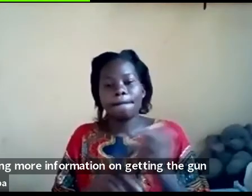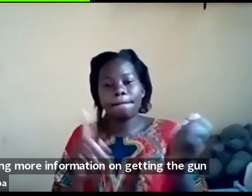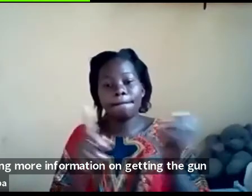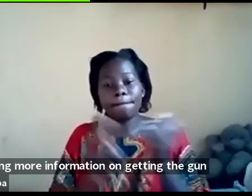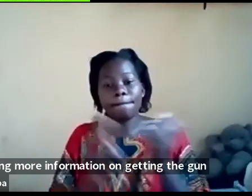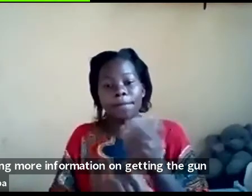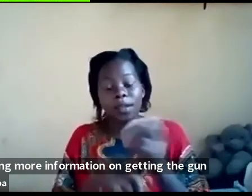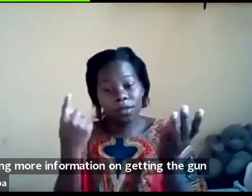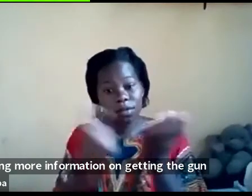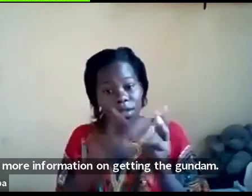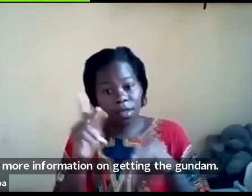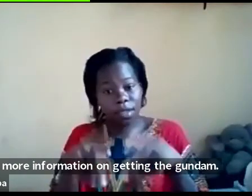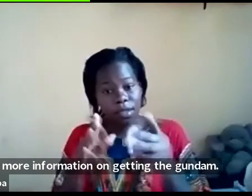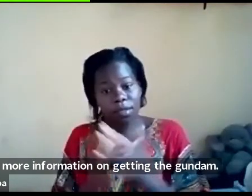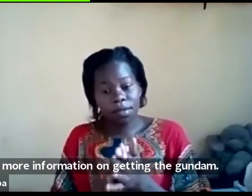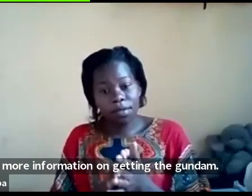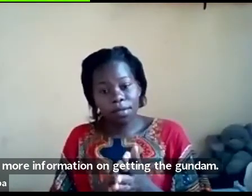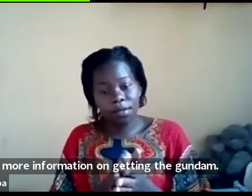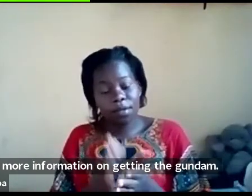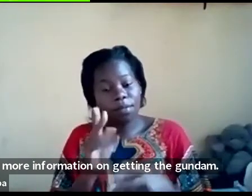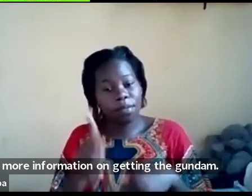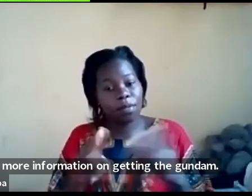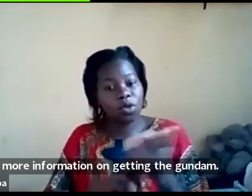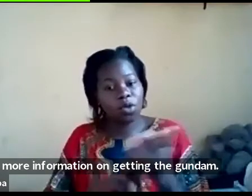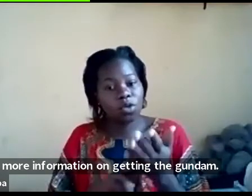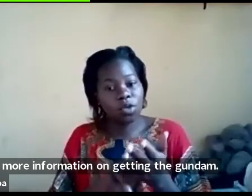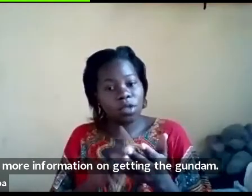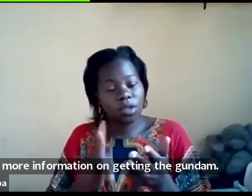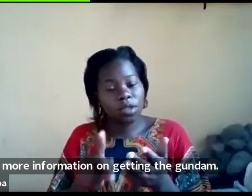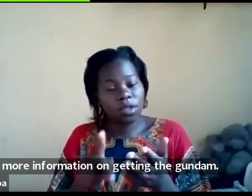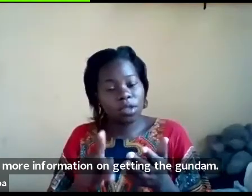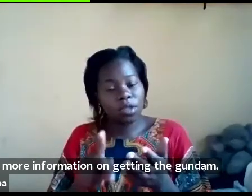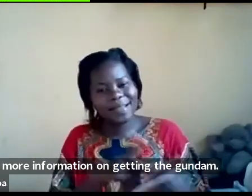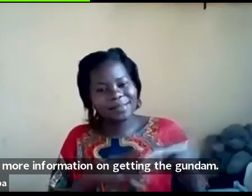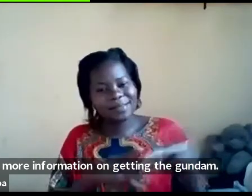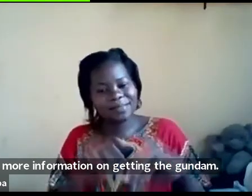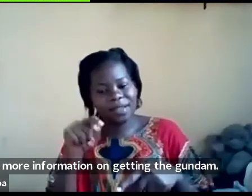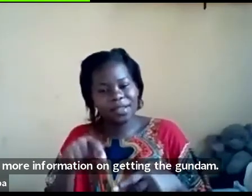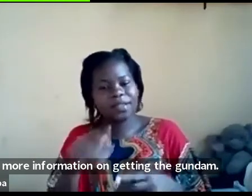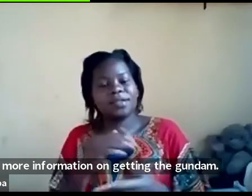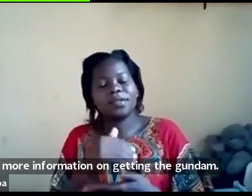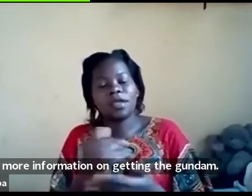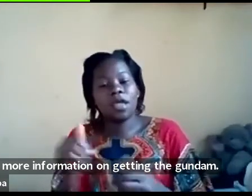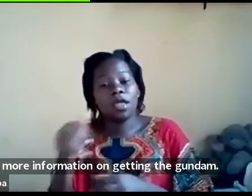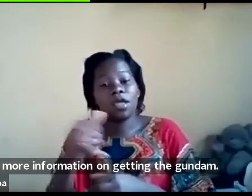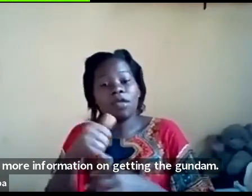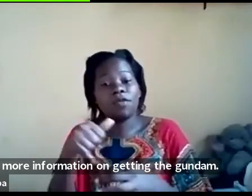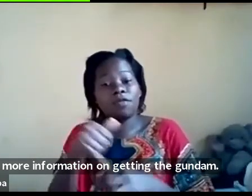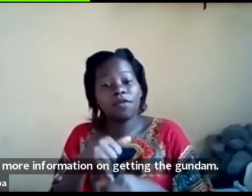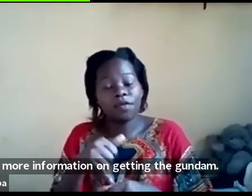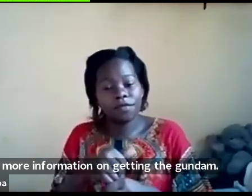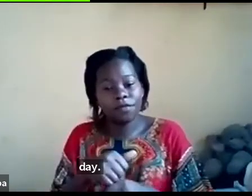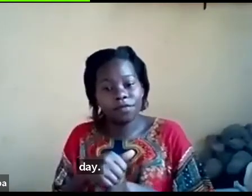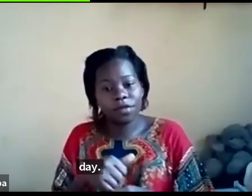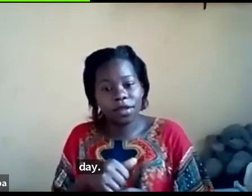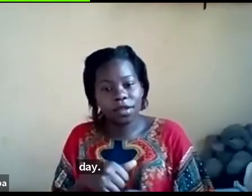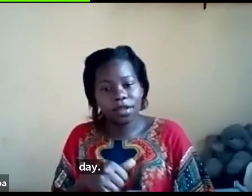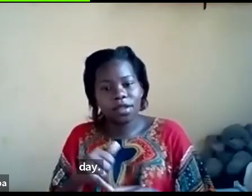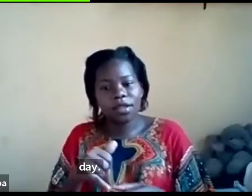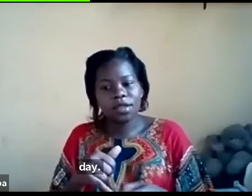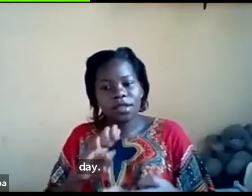yeah, the real users in this sector, the participants in this sector involved, you know, the stakeholder engagements have been